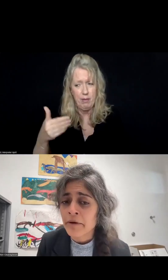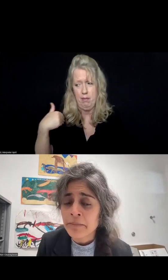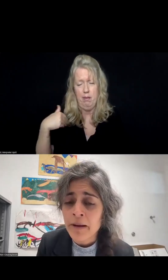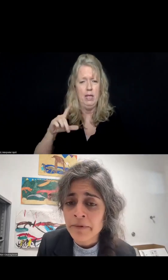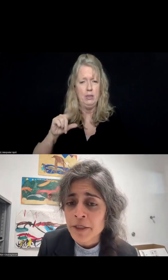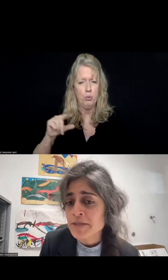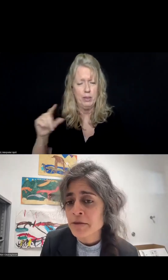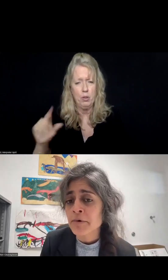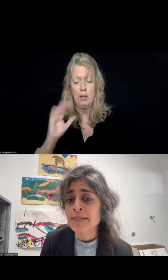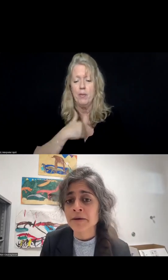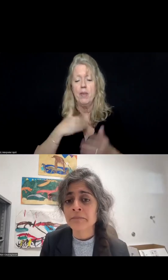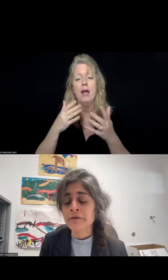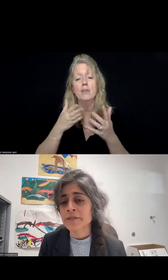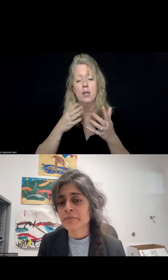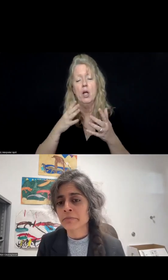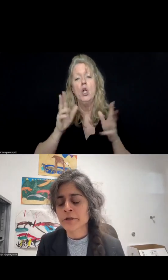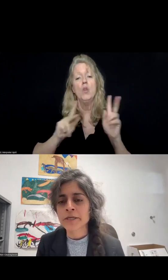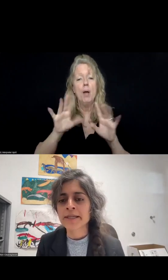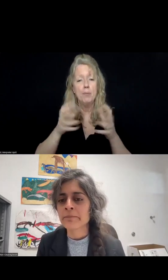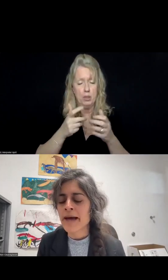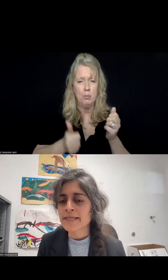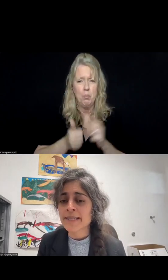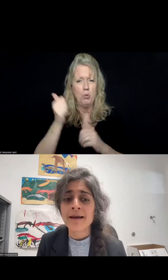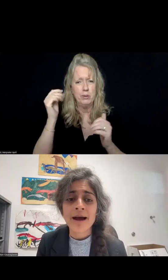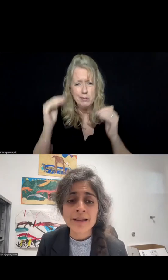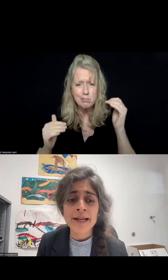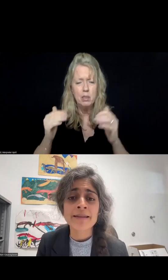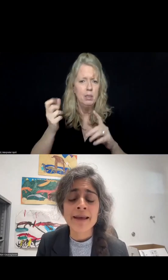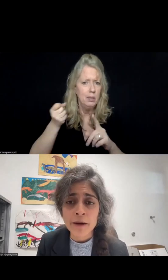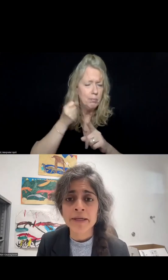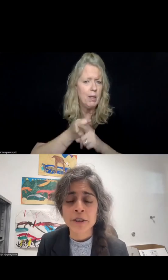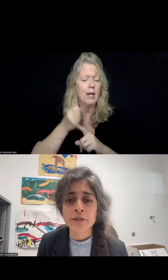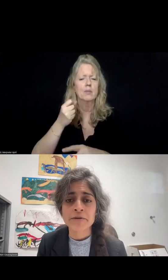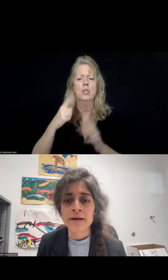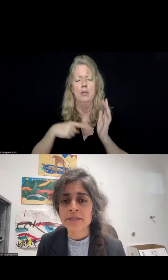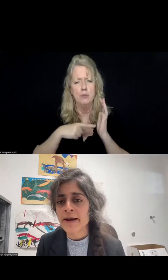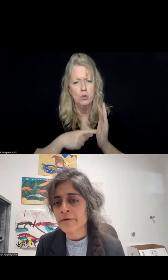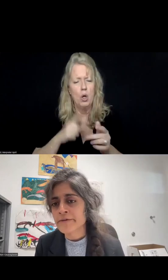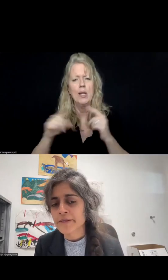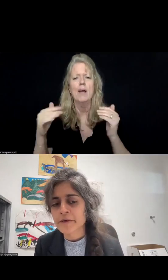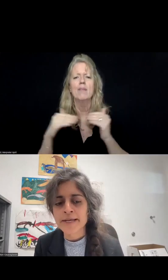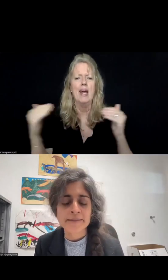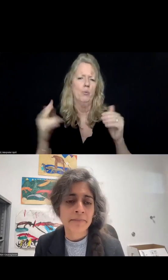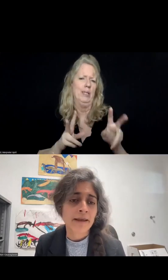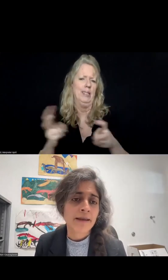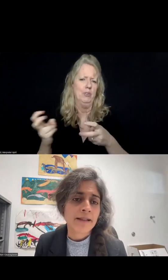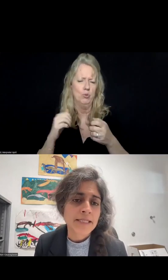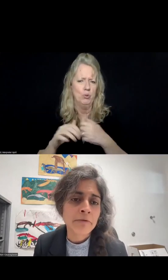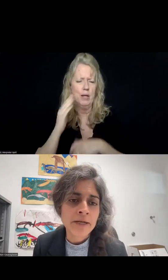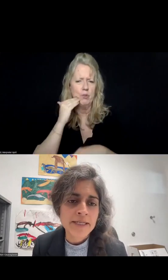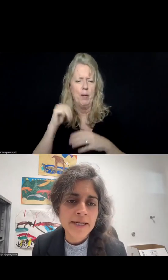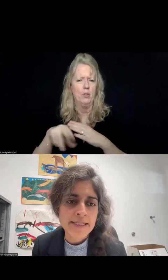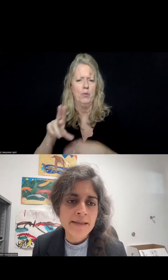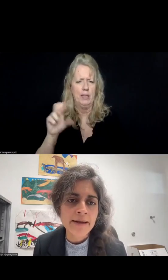our priority populations are the ones that are most disproportionately impacted, highlighting the equity issues around tobacco use in the US.